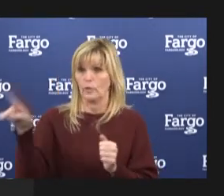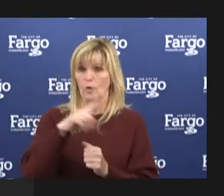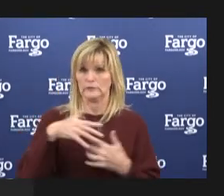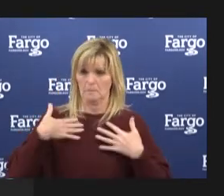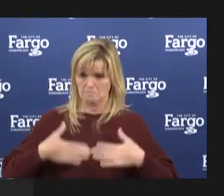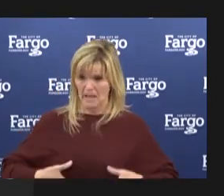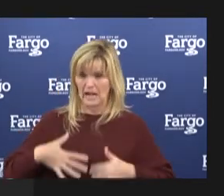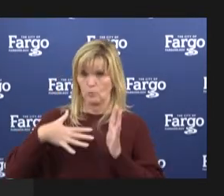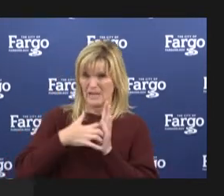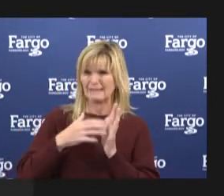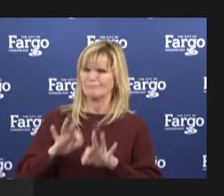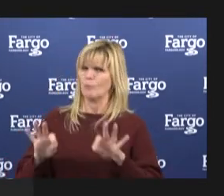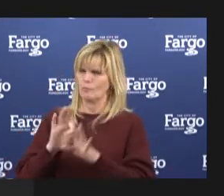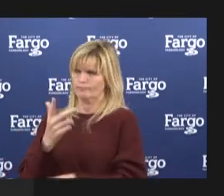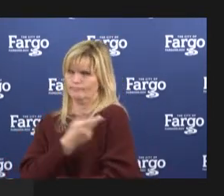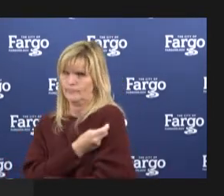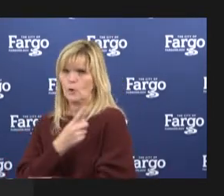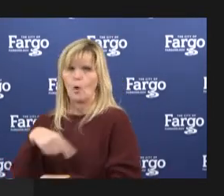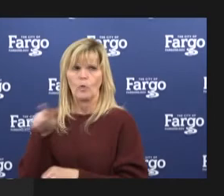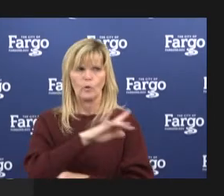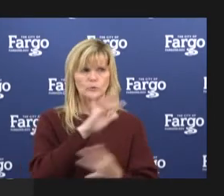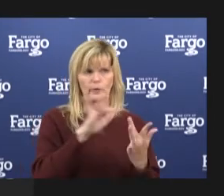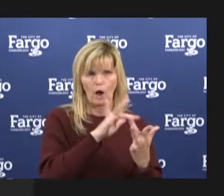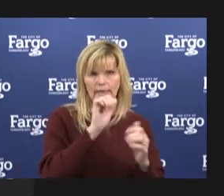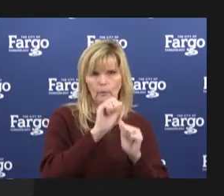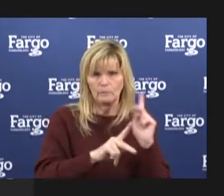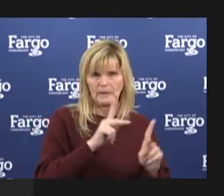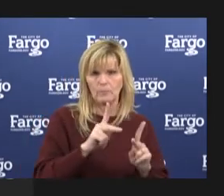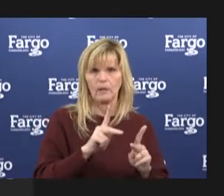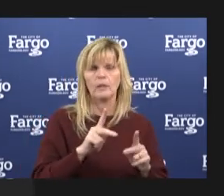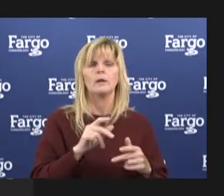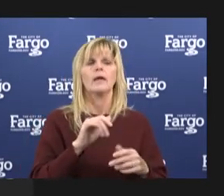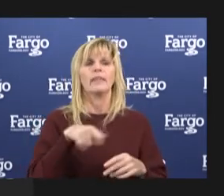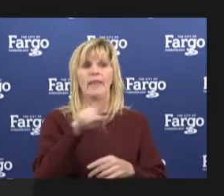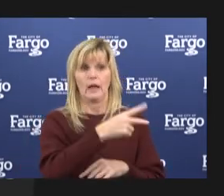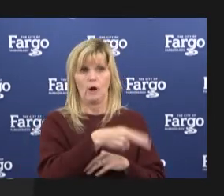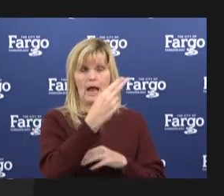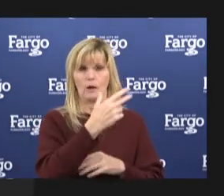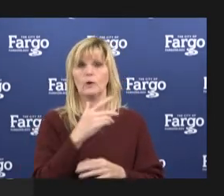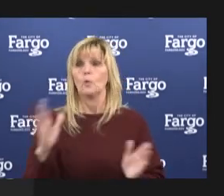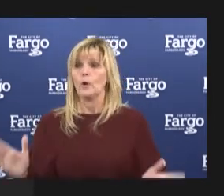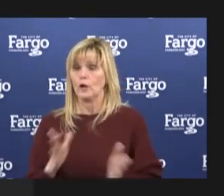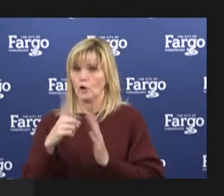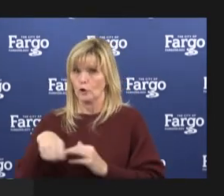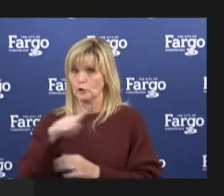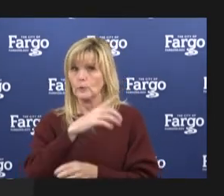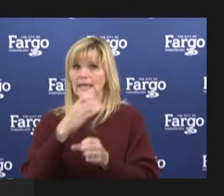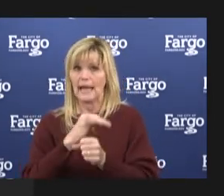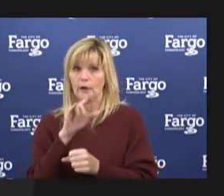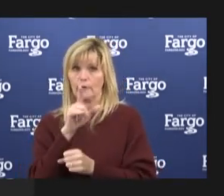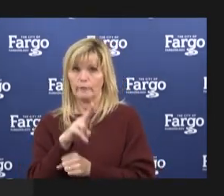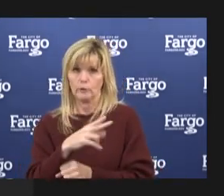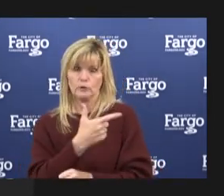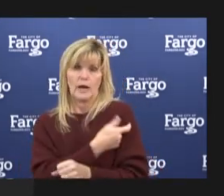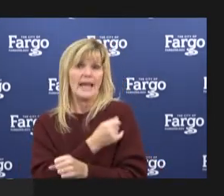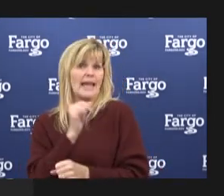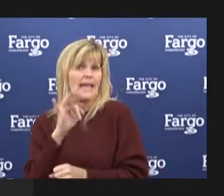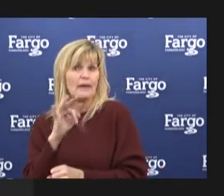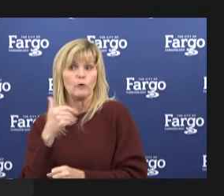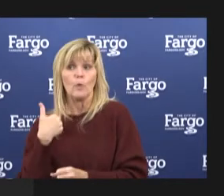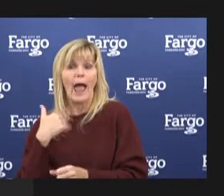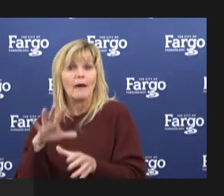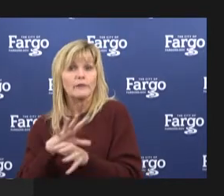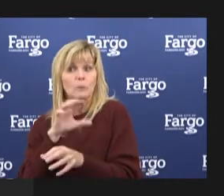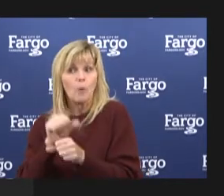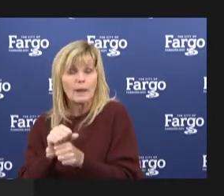or close contacts for those at high risk. We are encouraging people to get their flu shot if they have an upcoming medical appointment, so they only have